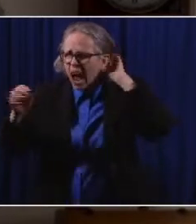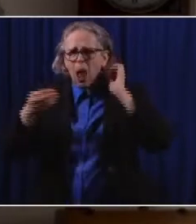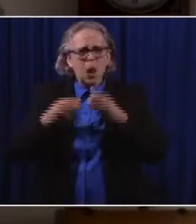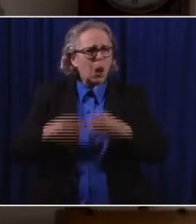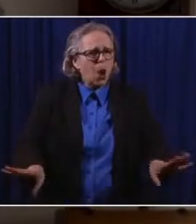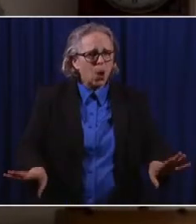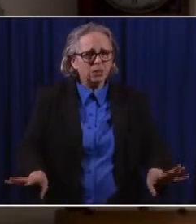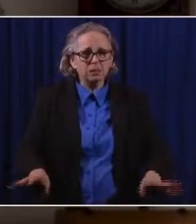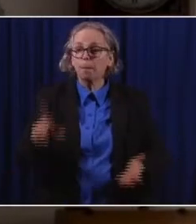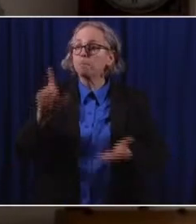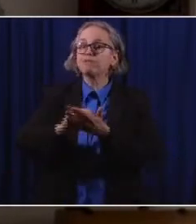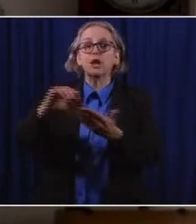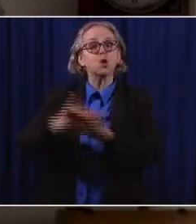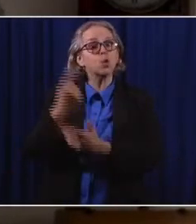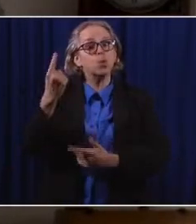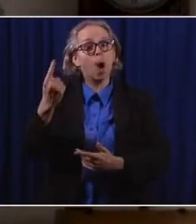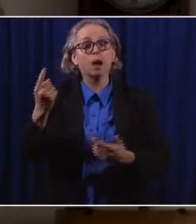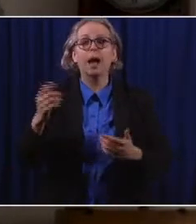voteohio.gov.